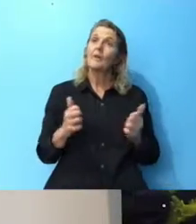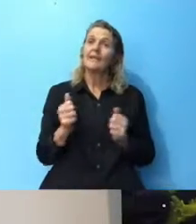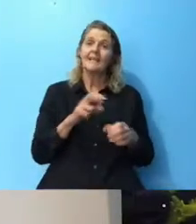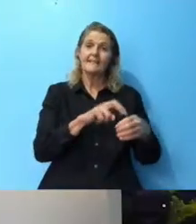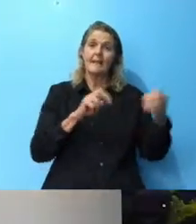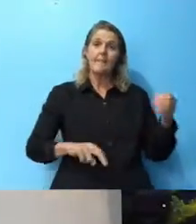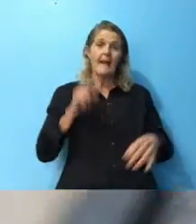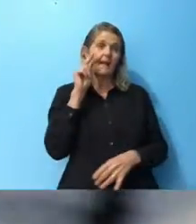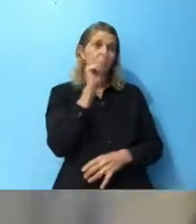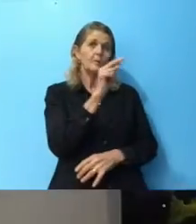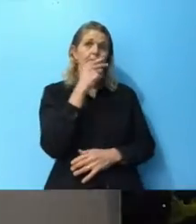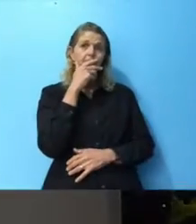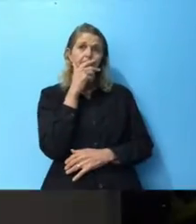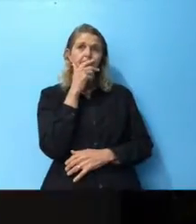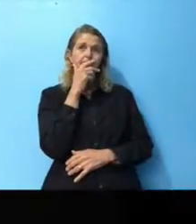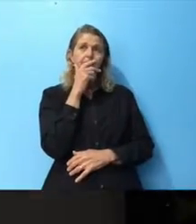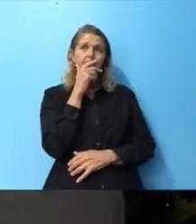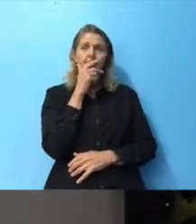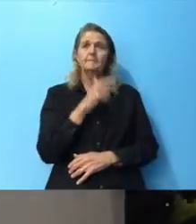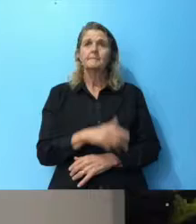Okay, I'm just going to step back.